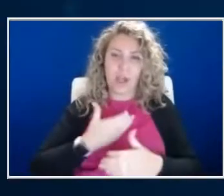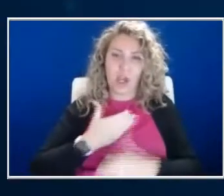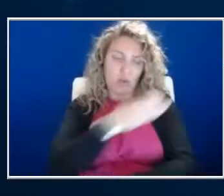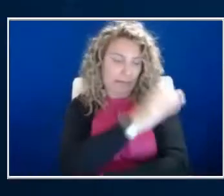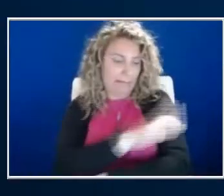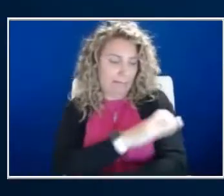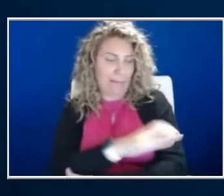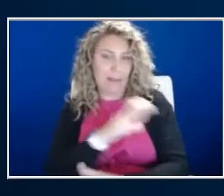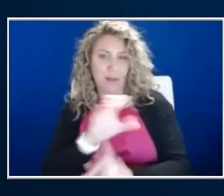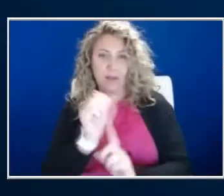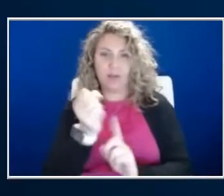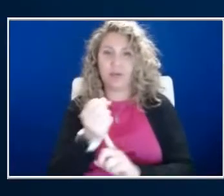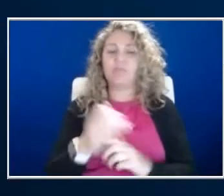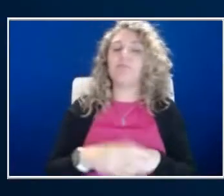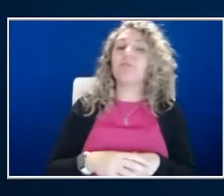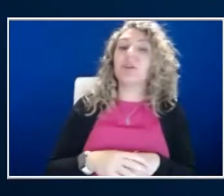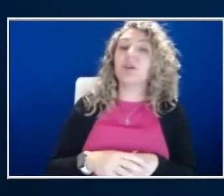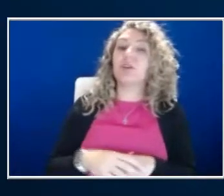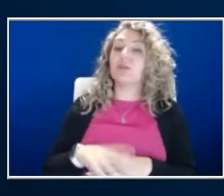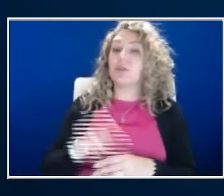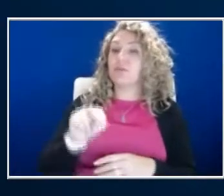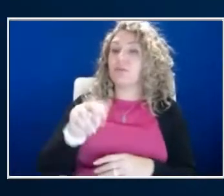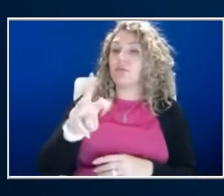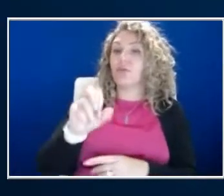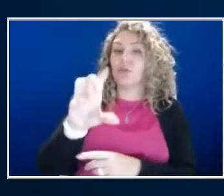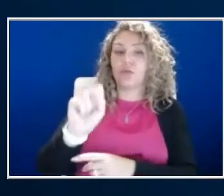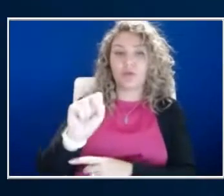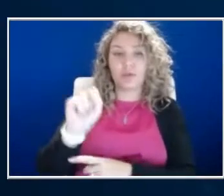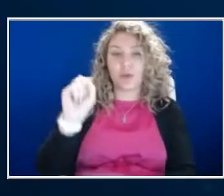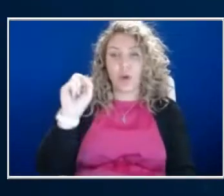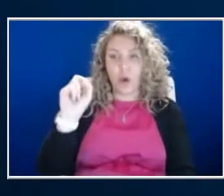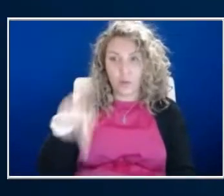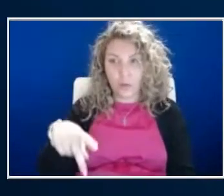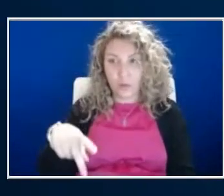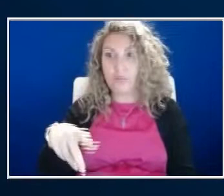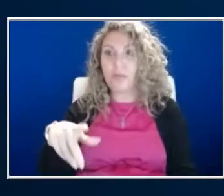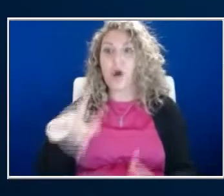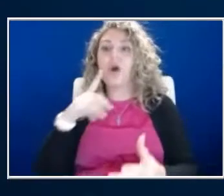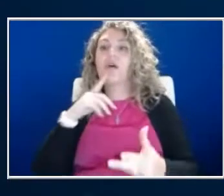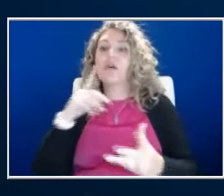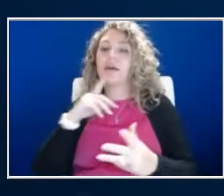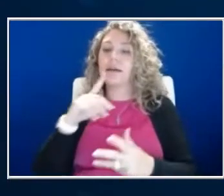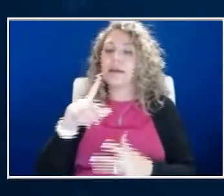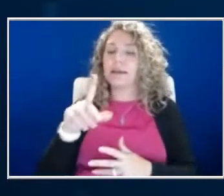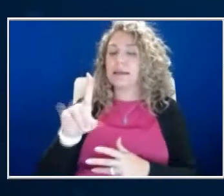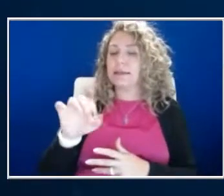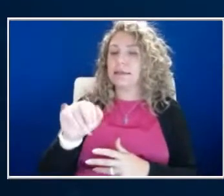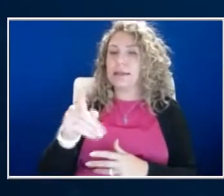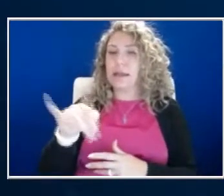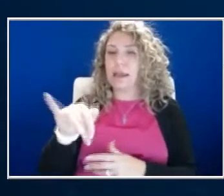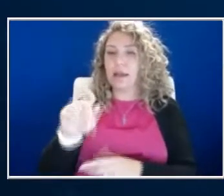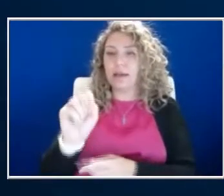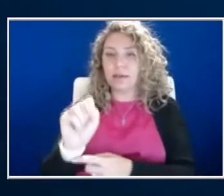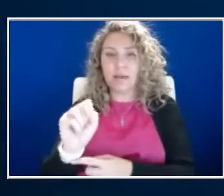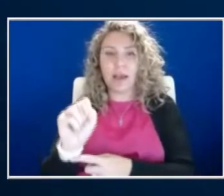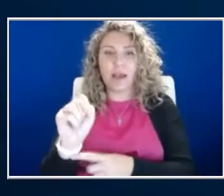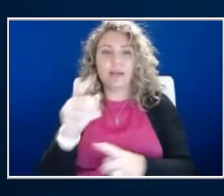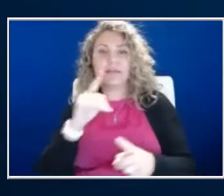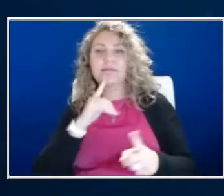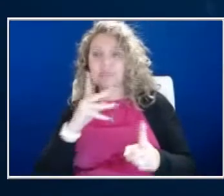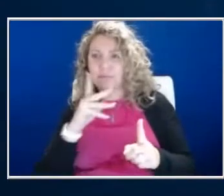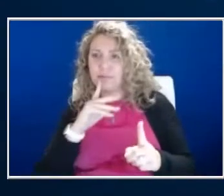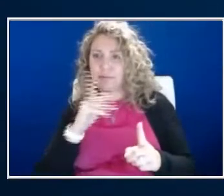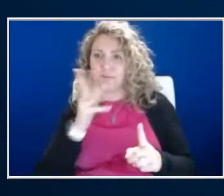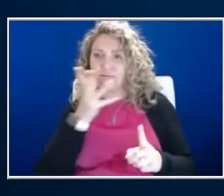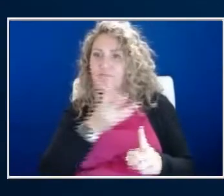news out in Overland Park. The Deanna Rose farmstead closed temporarily as they euthanized birds at the farm because of cases of